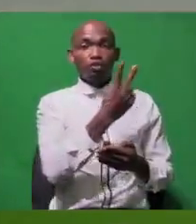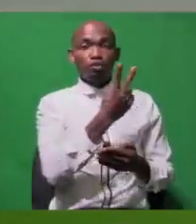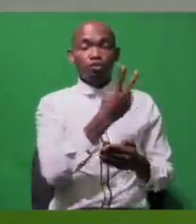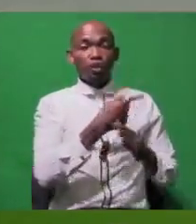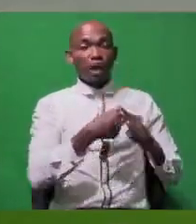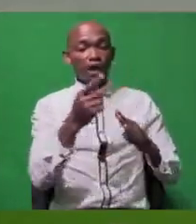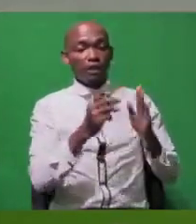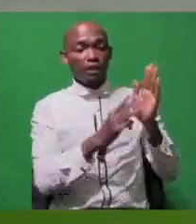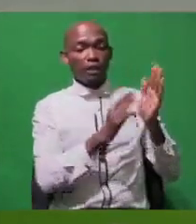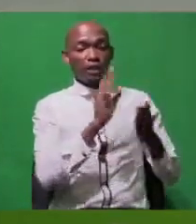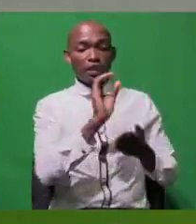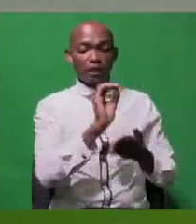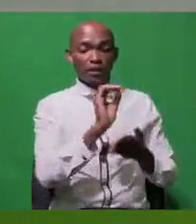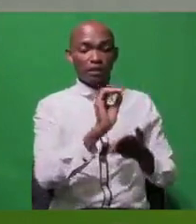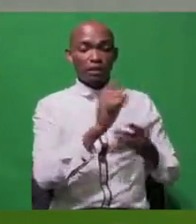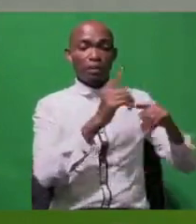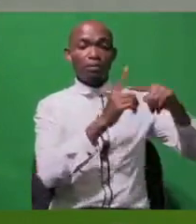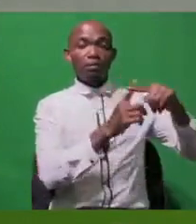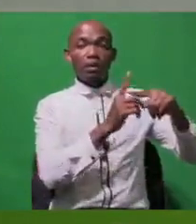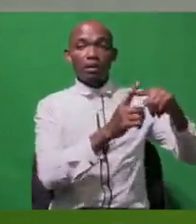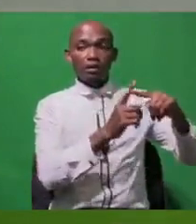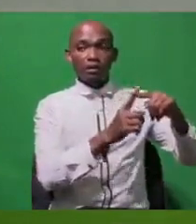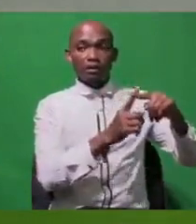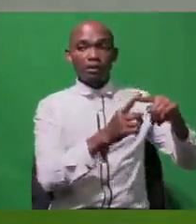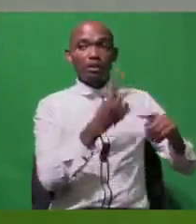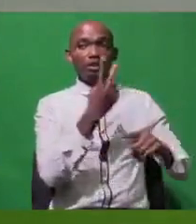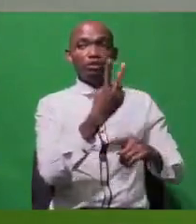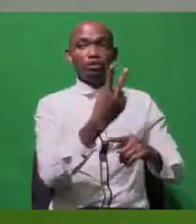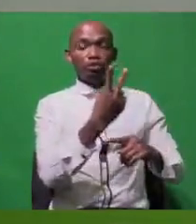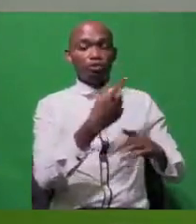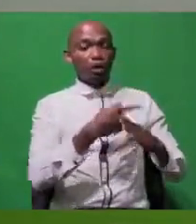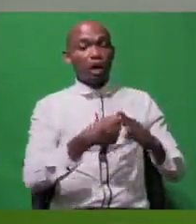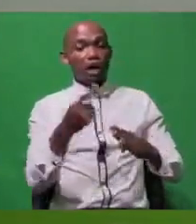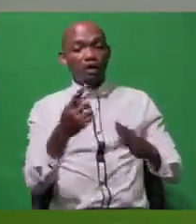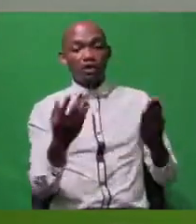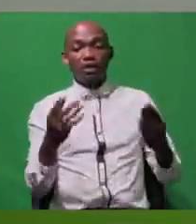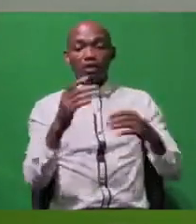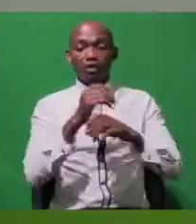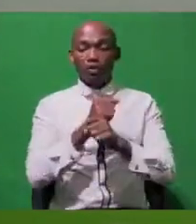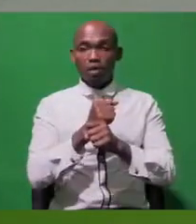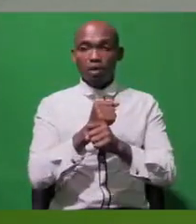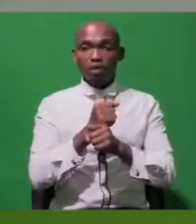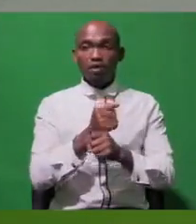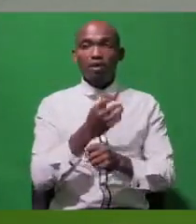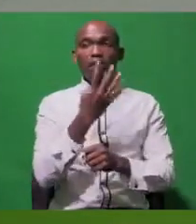208, add 200, you got